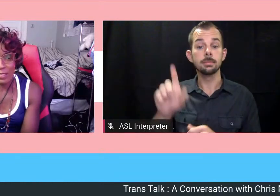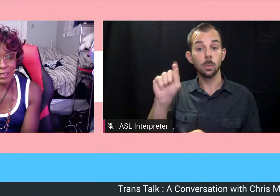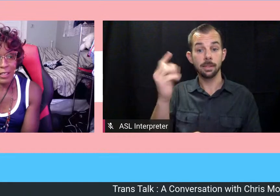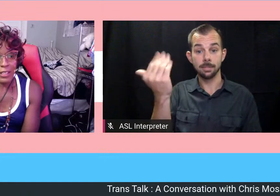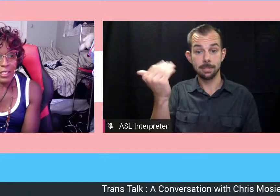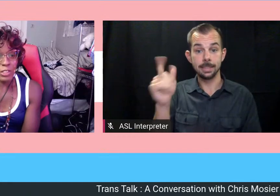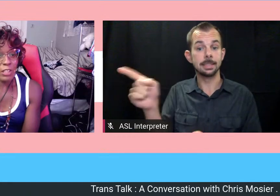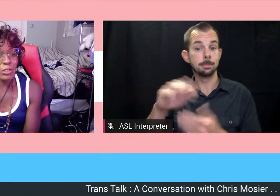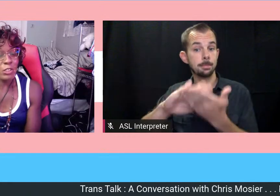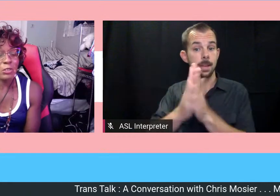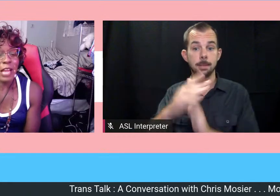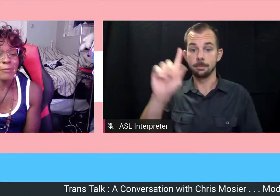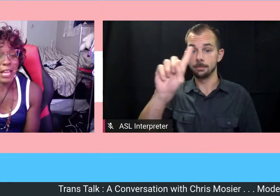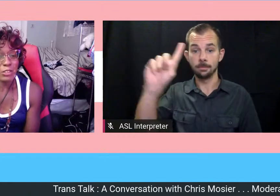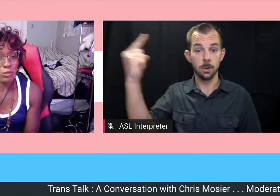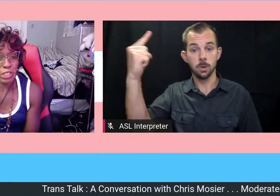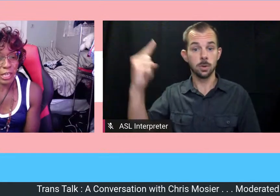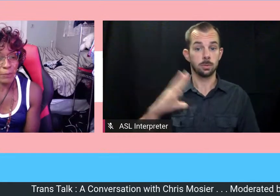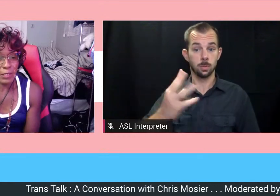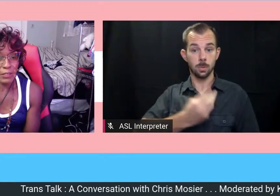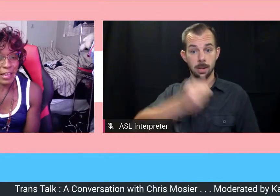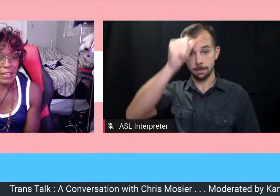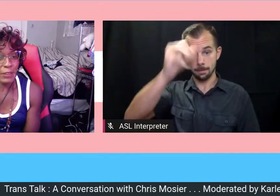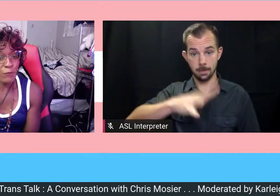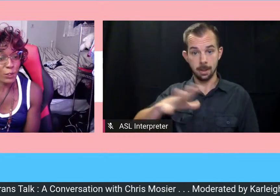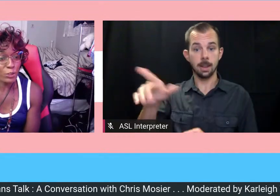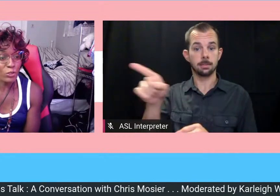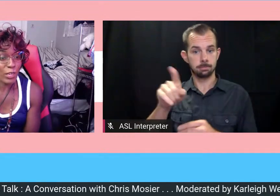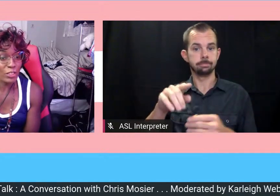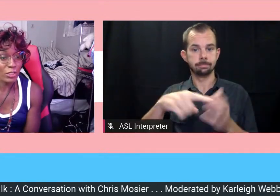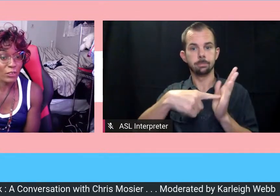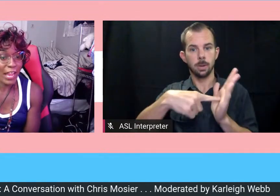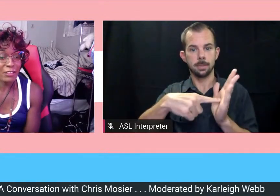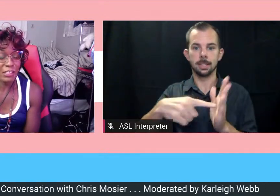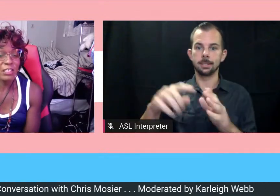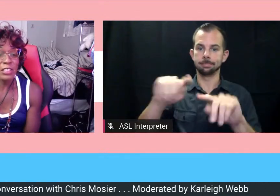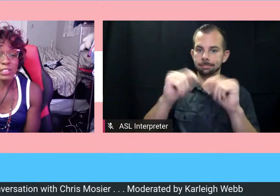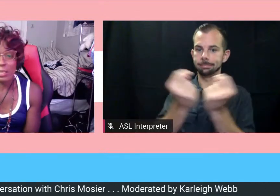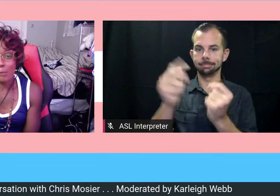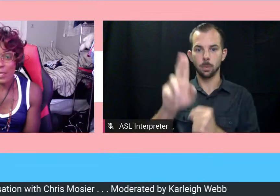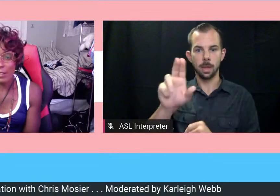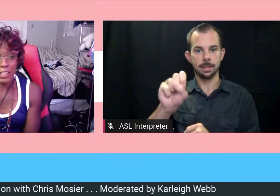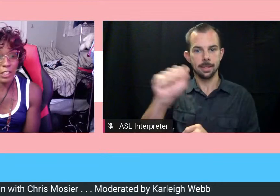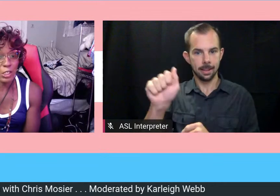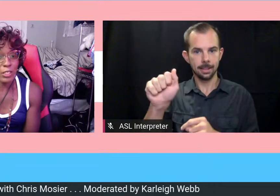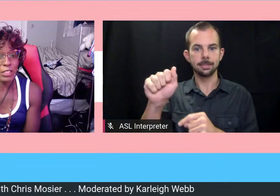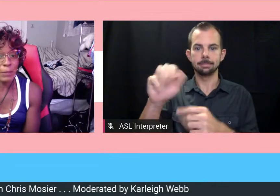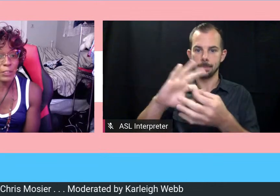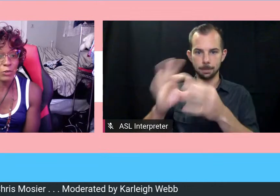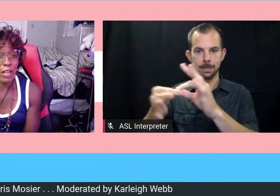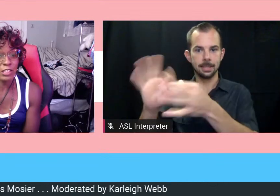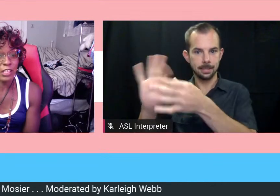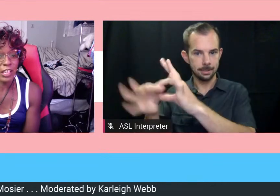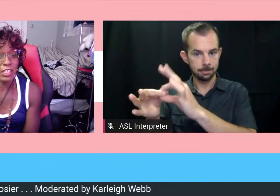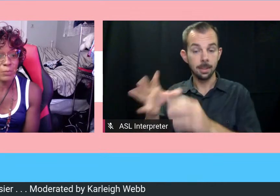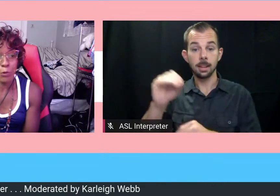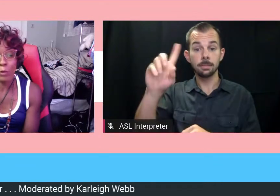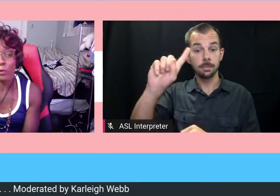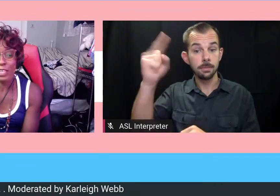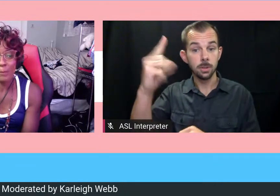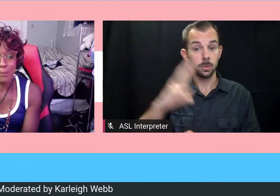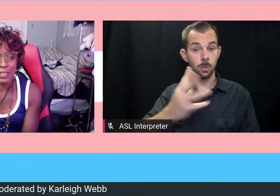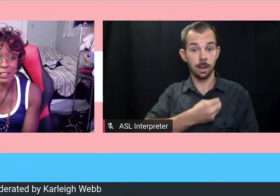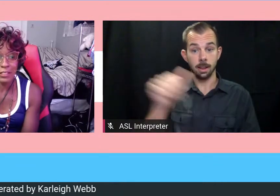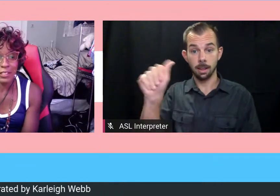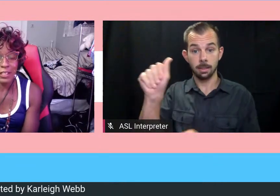competition. He's also a 2-time national champion and the first transgender athlete to compete in a U.S. Olympic trials in any sport